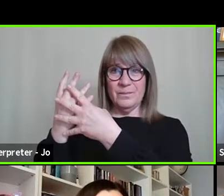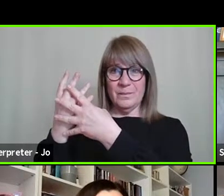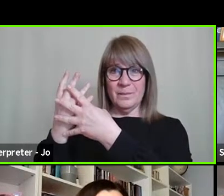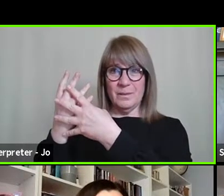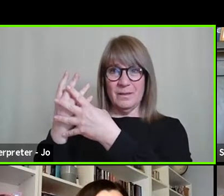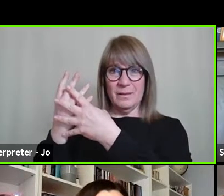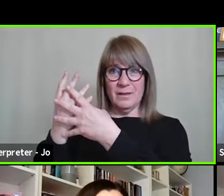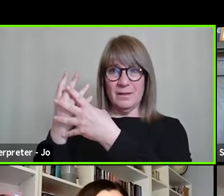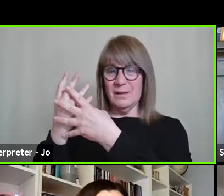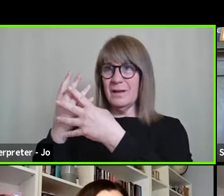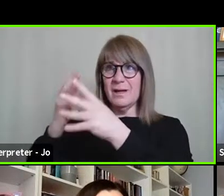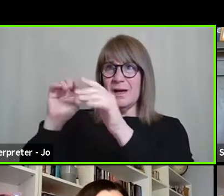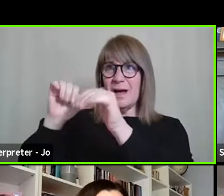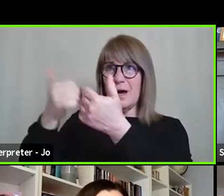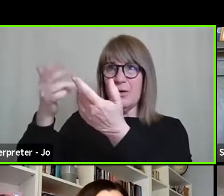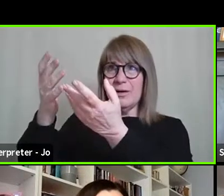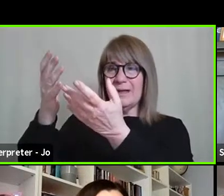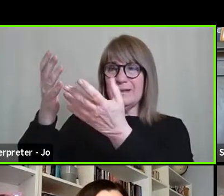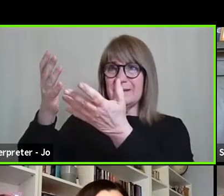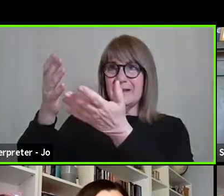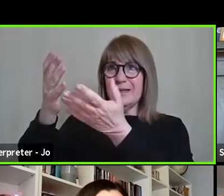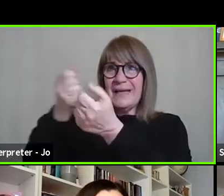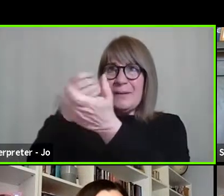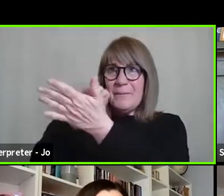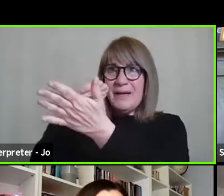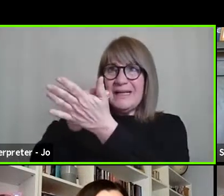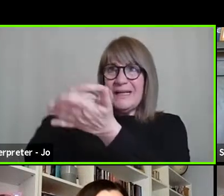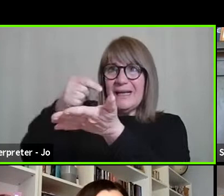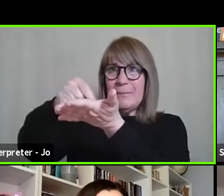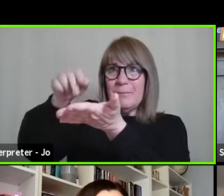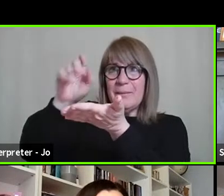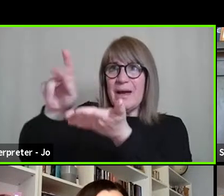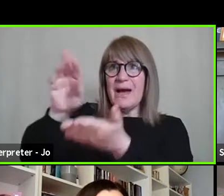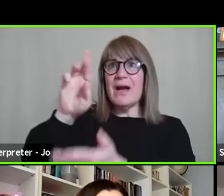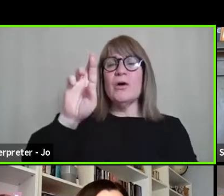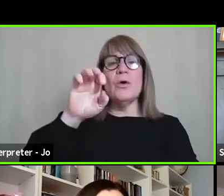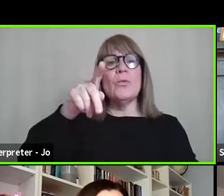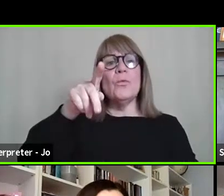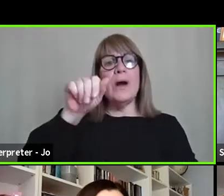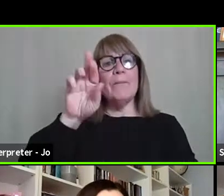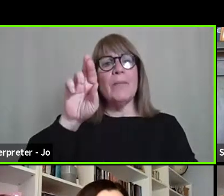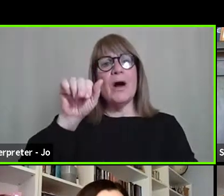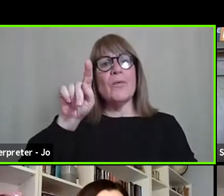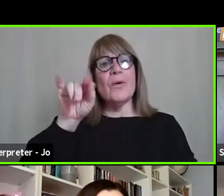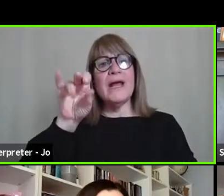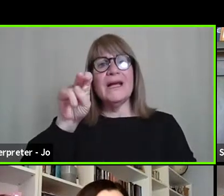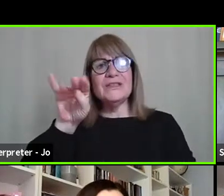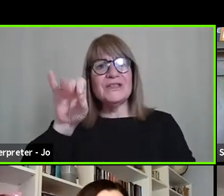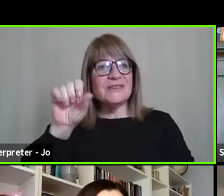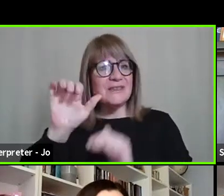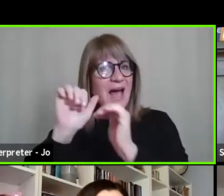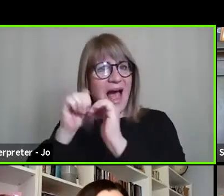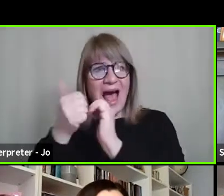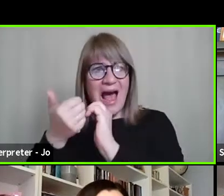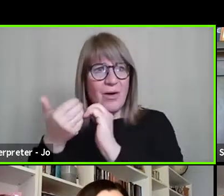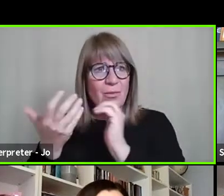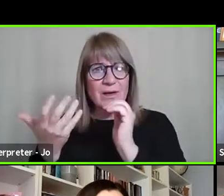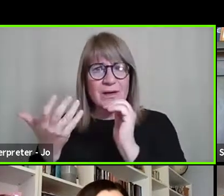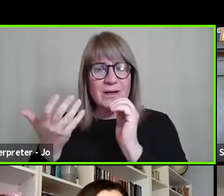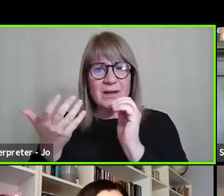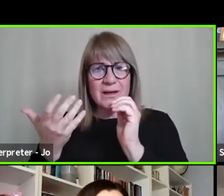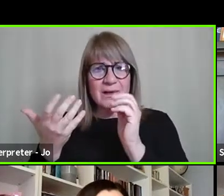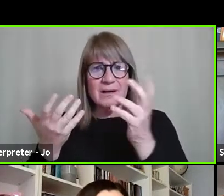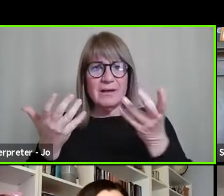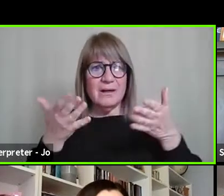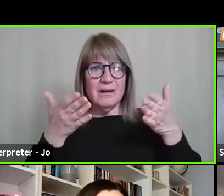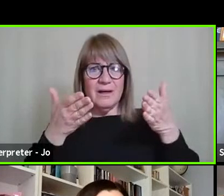that money um or or is that are there are there ways or channels